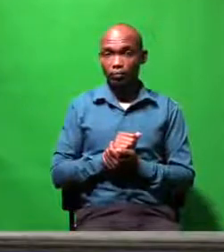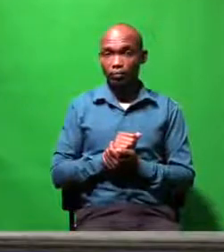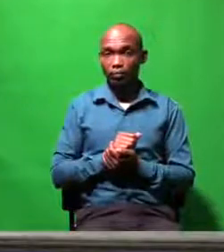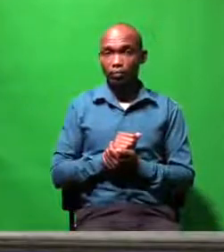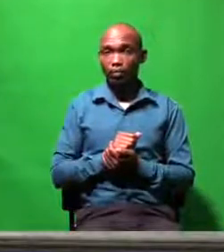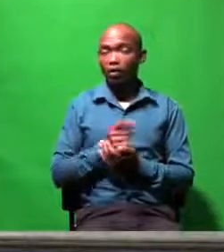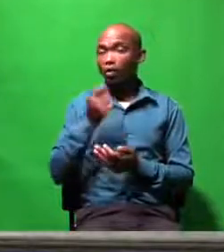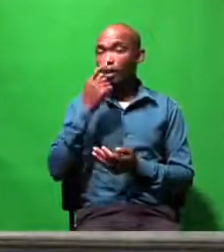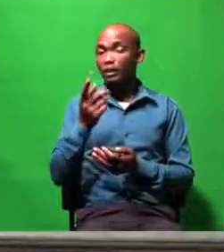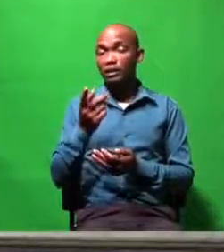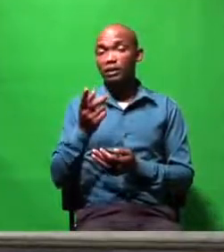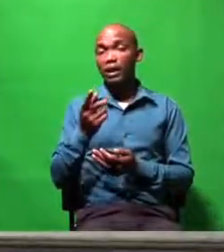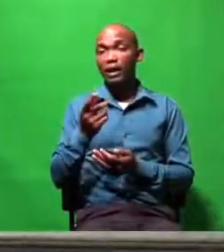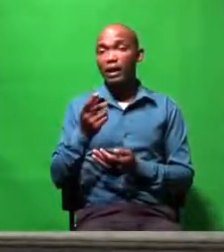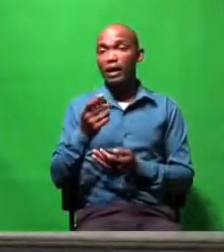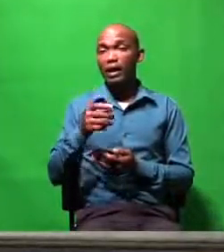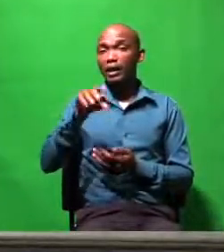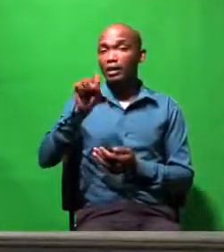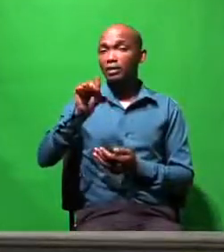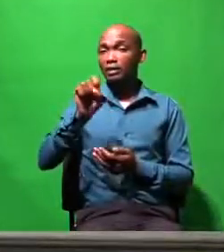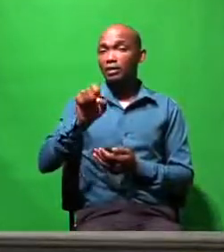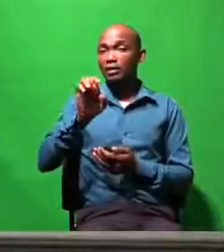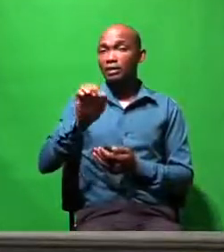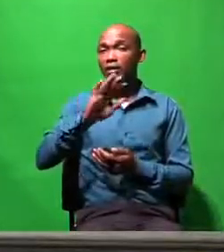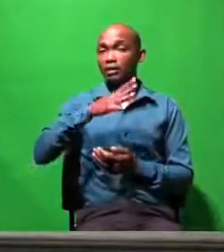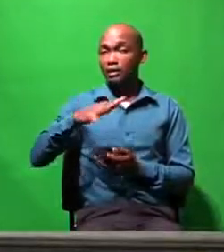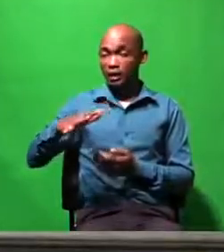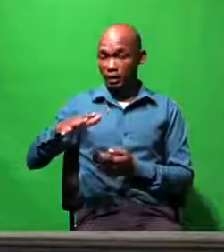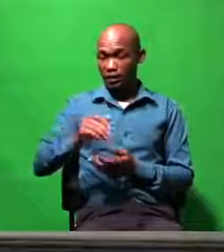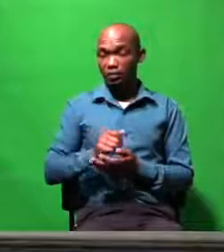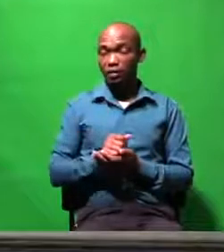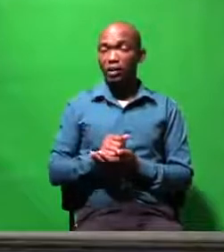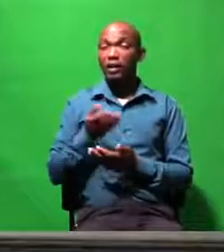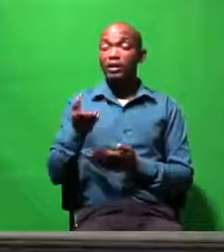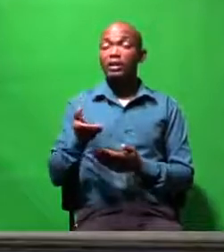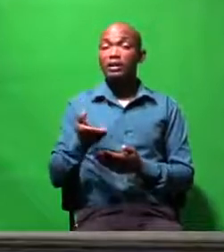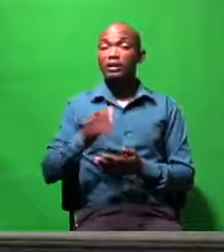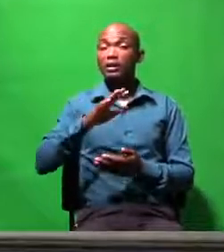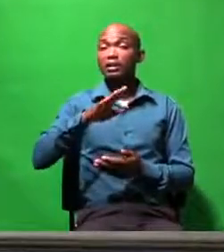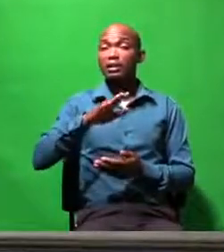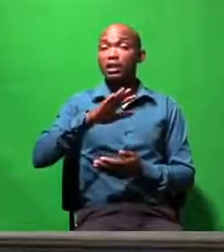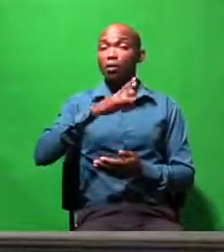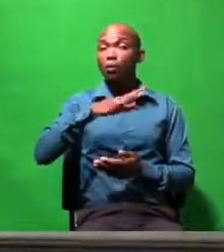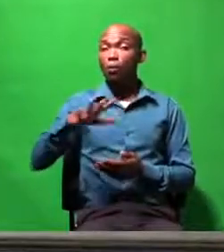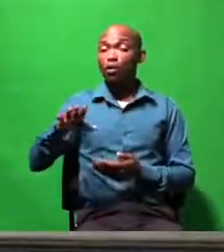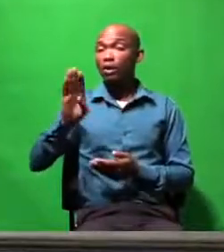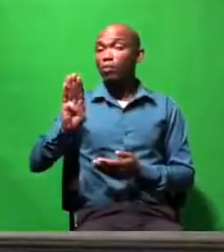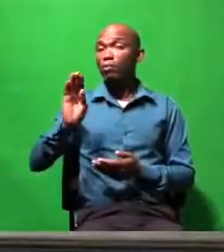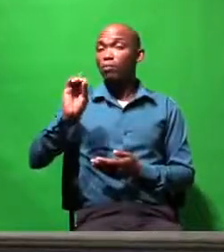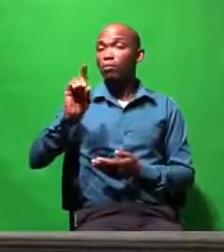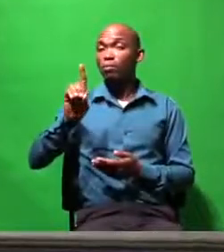or seas. Is a water bodies which are small than ocean or